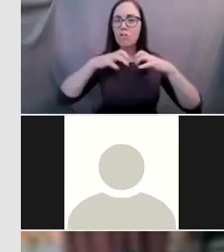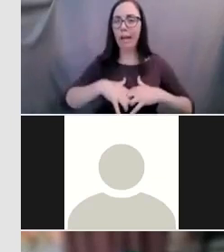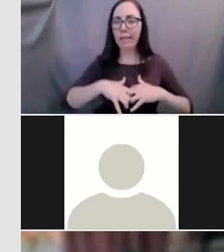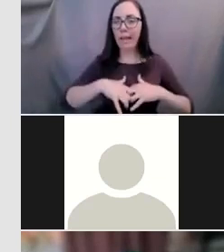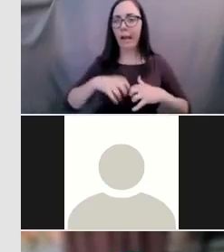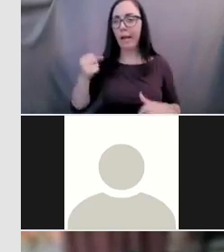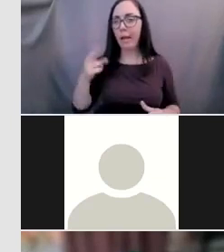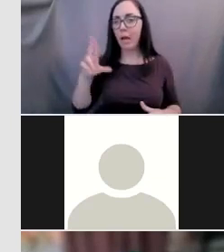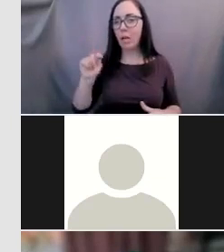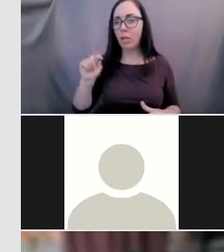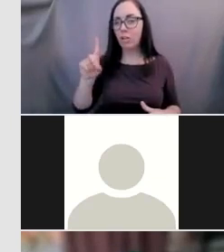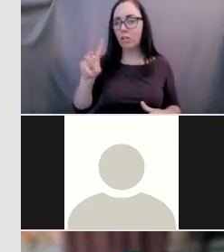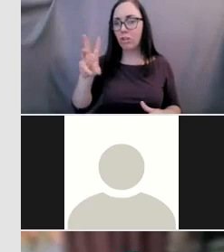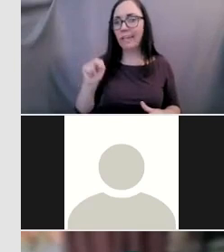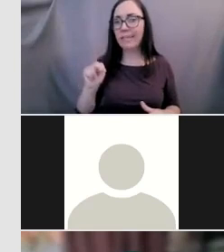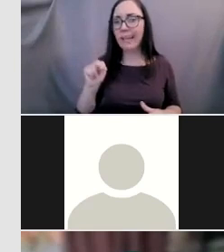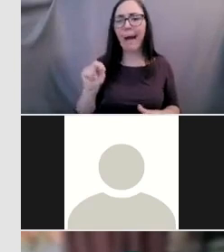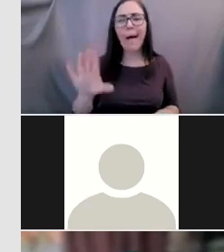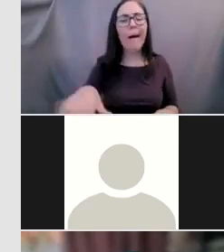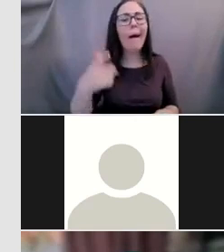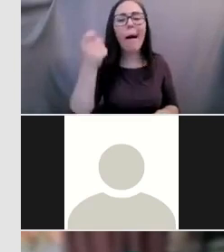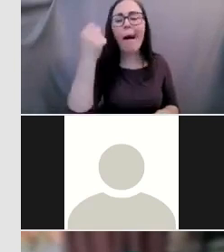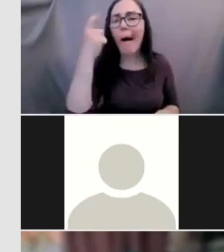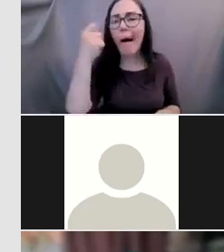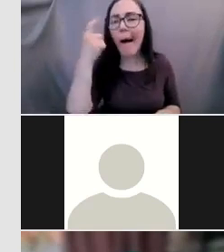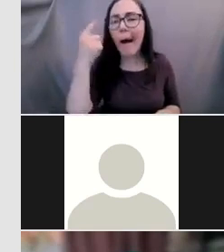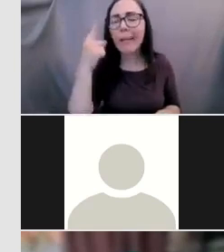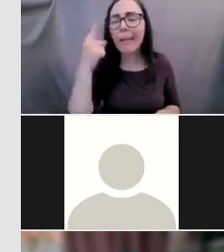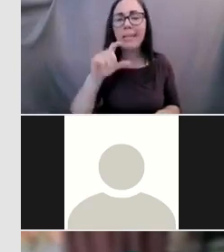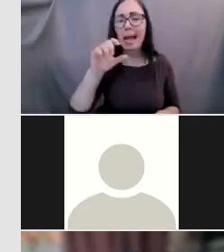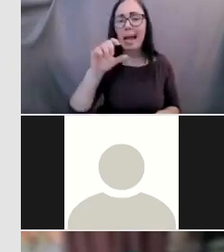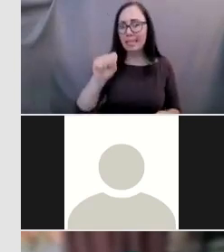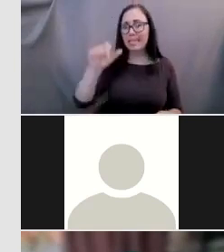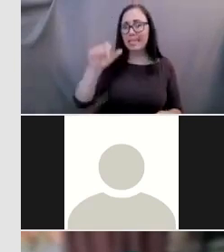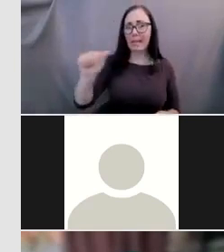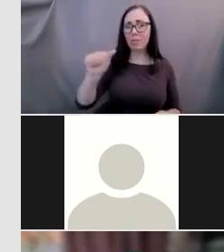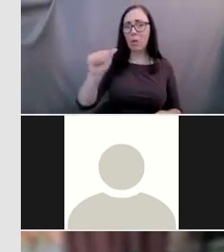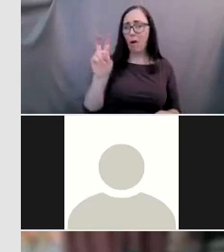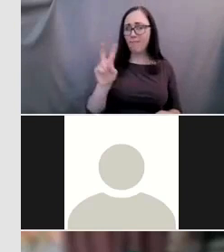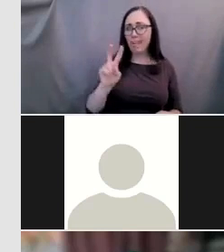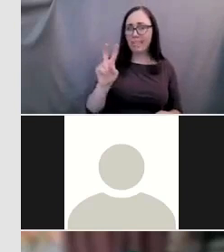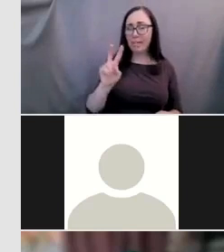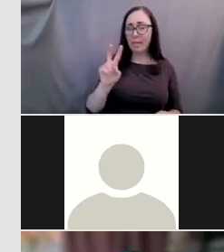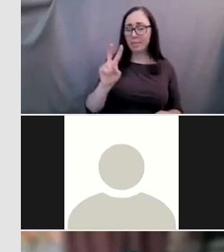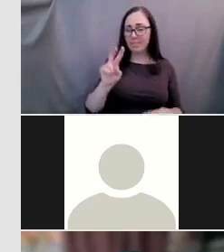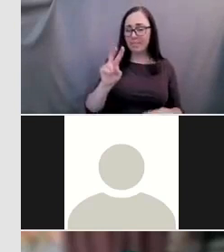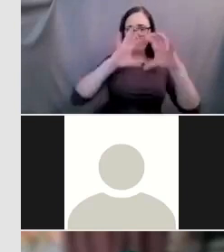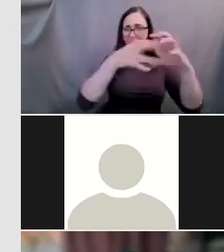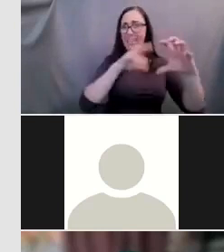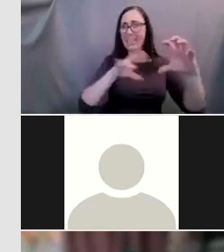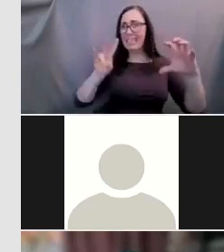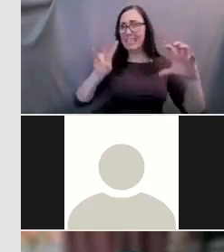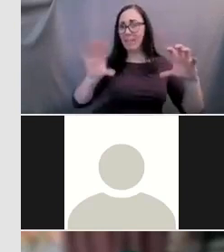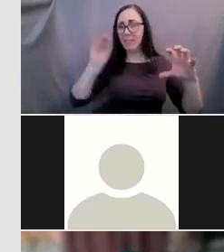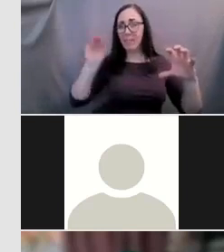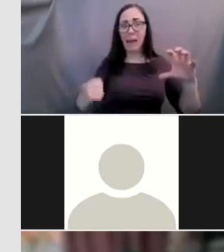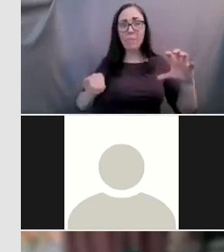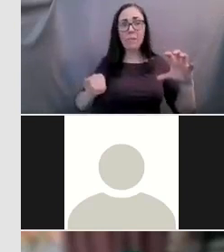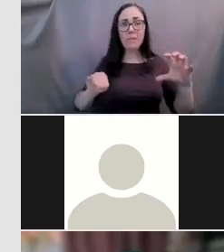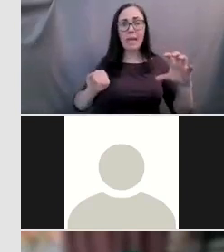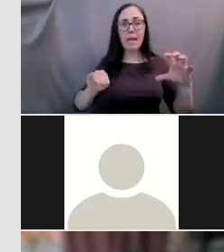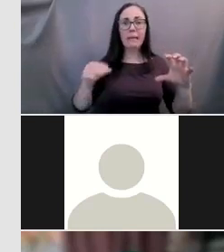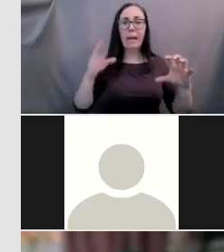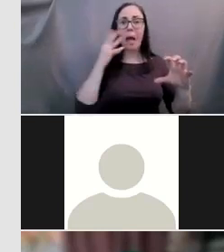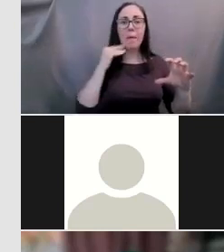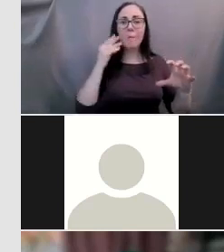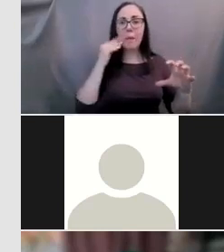75% of sexual assault victims experience moderate to high levels of tonic immobility during a sexual assault. And that's